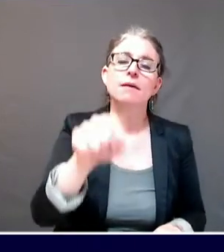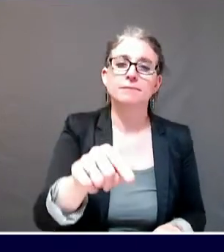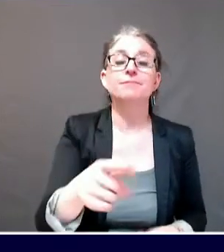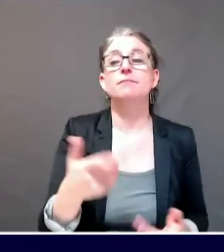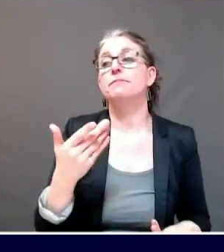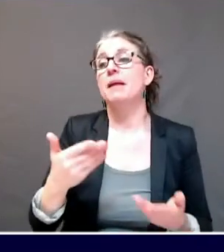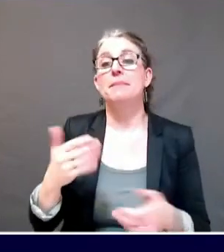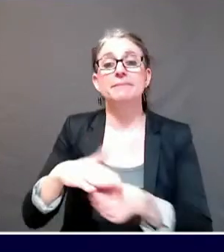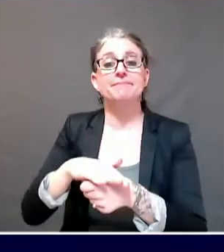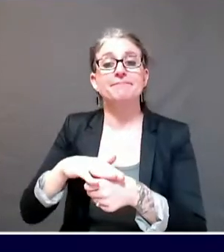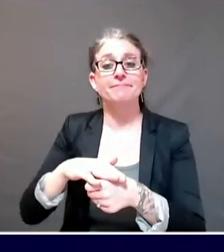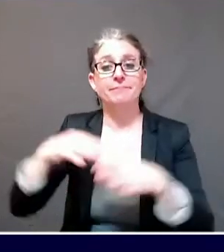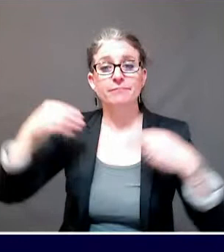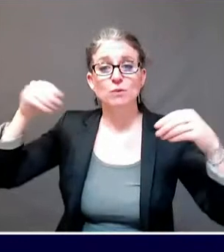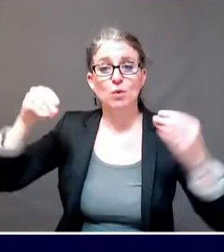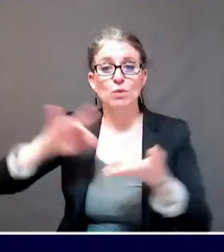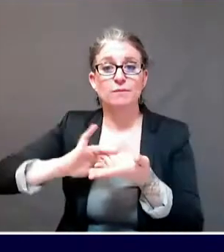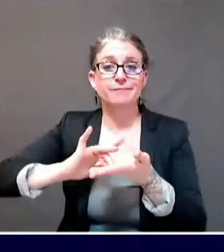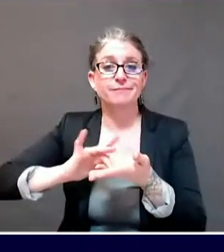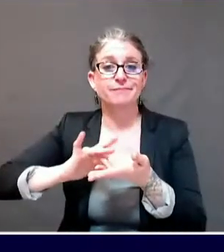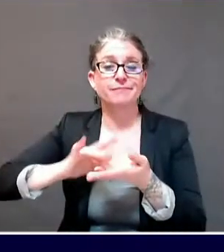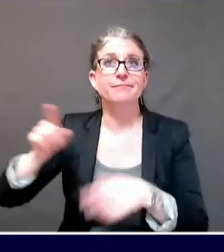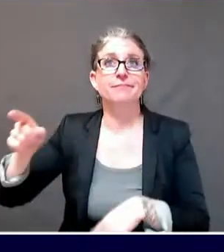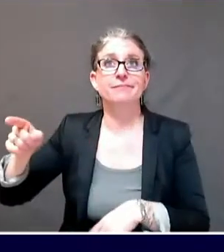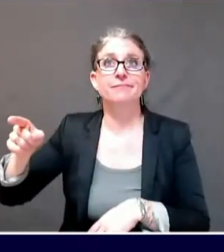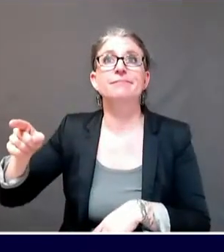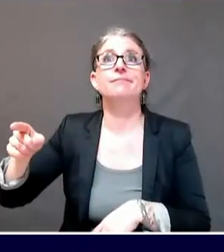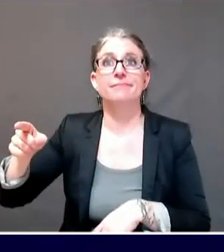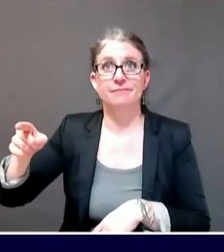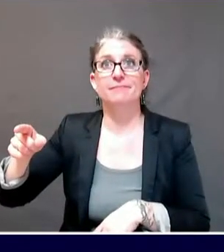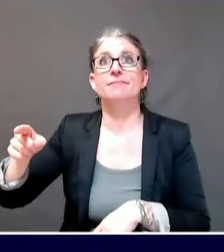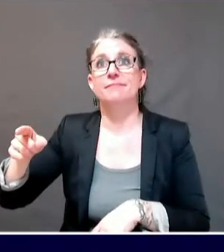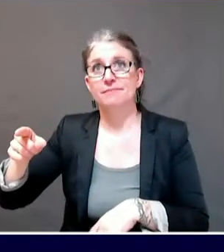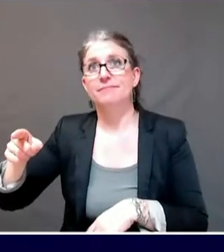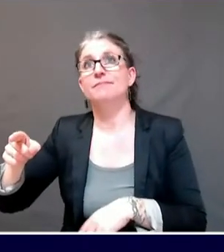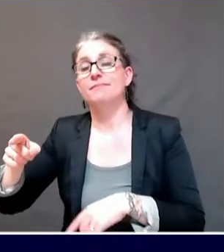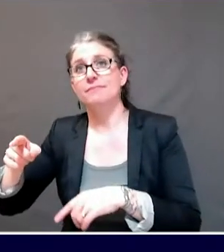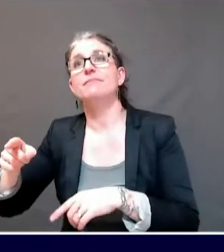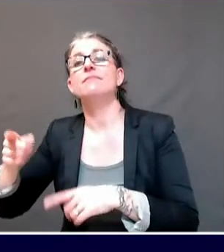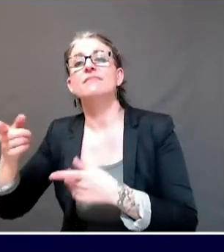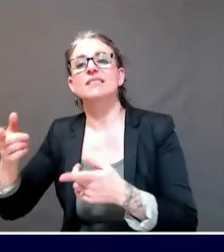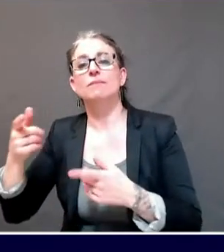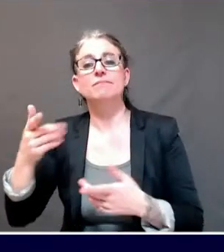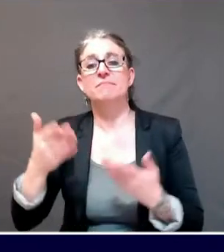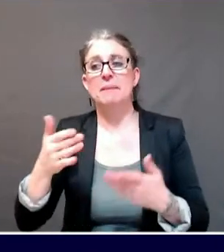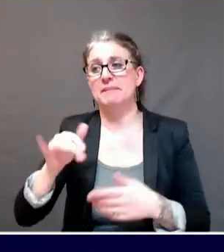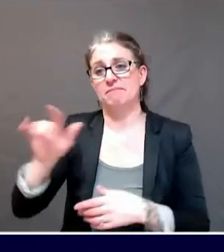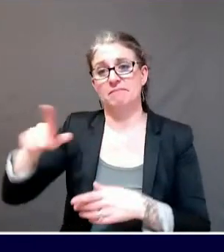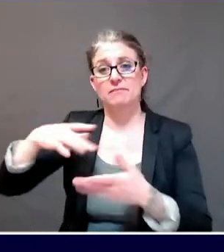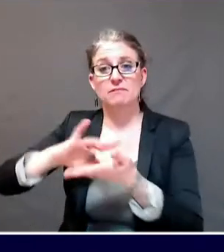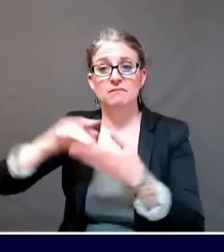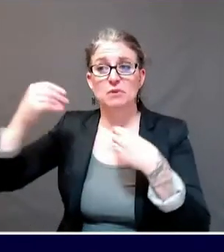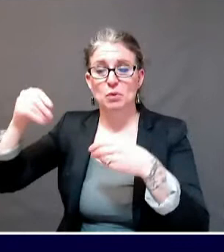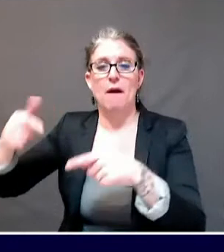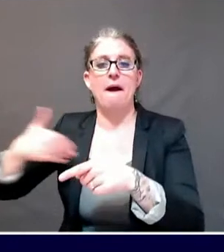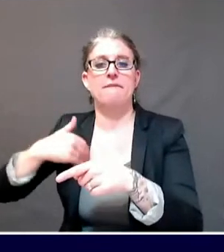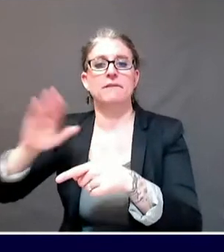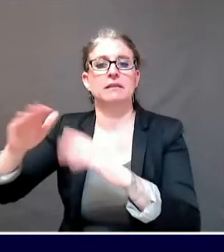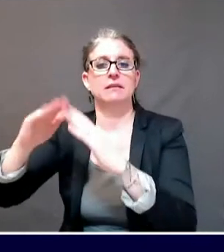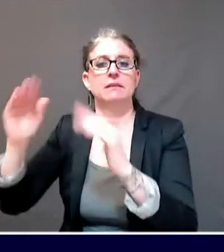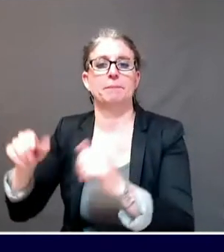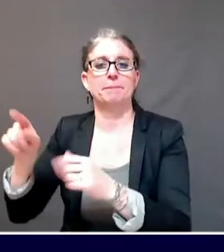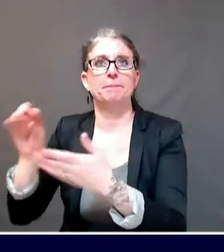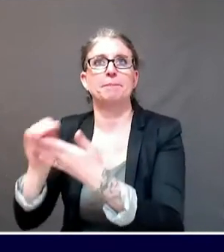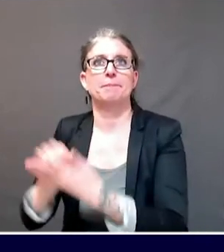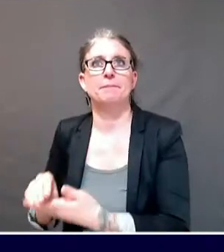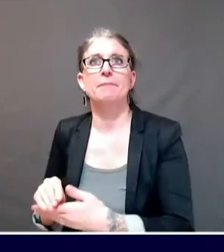their system for scheduling a vaccine, much as right now, for example, Walgreens and CVS, you use their system